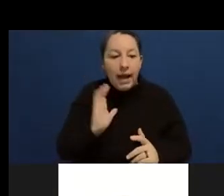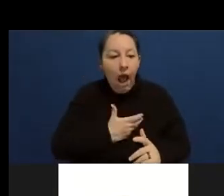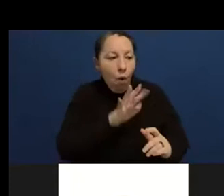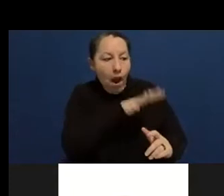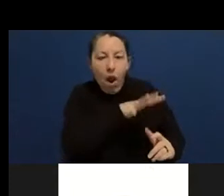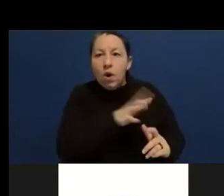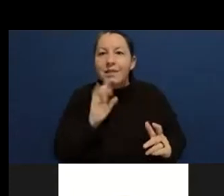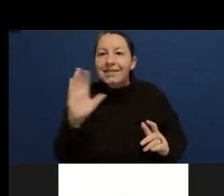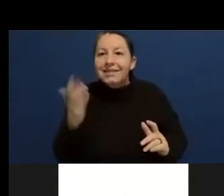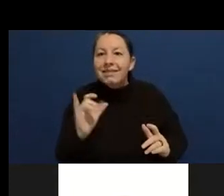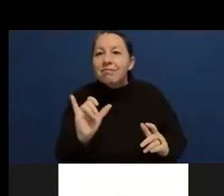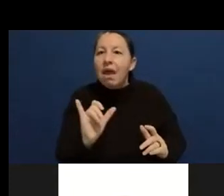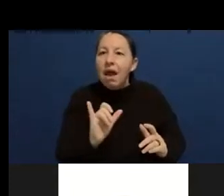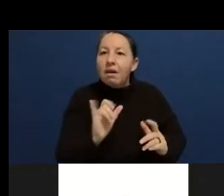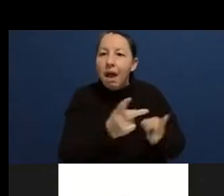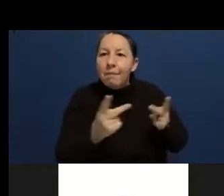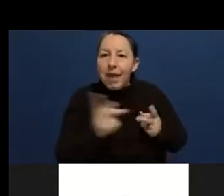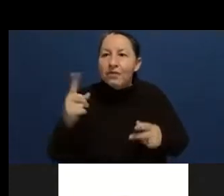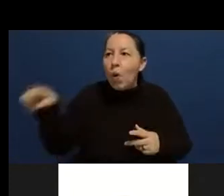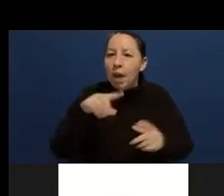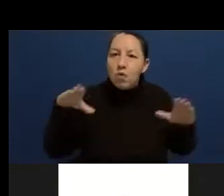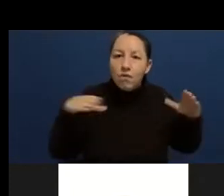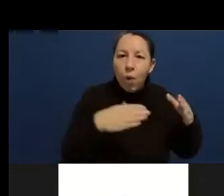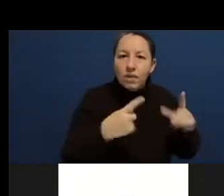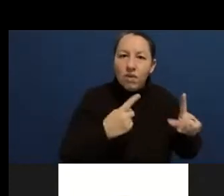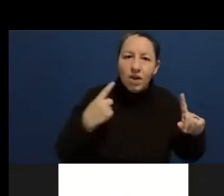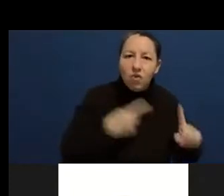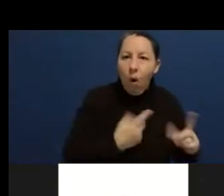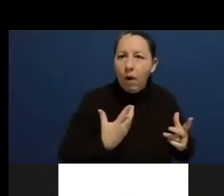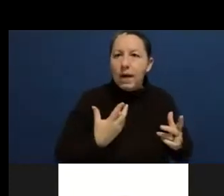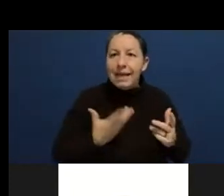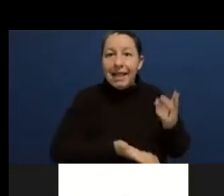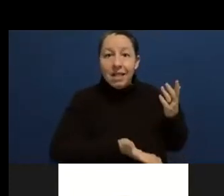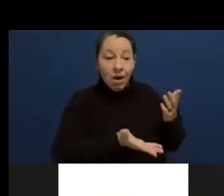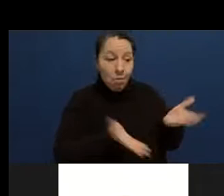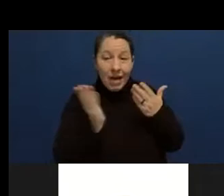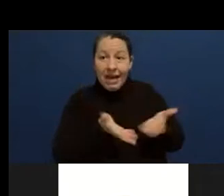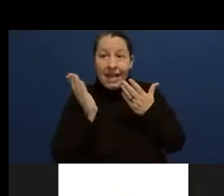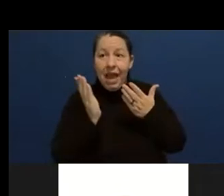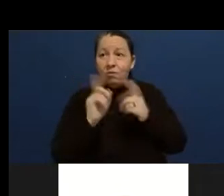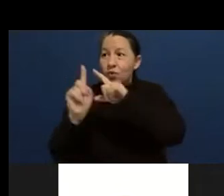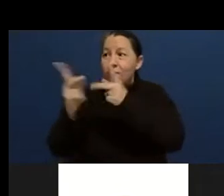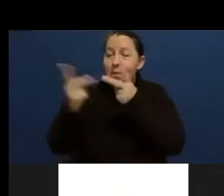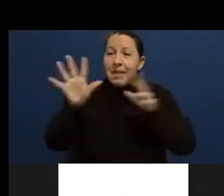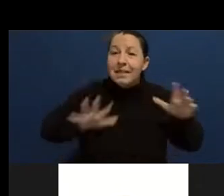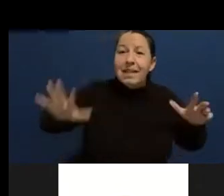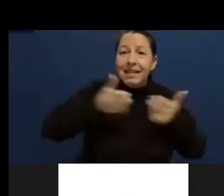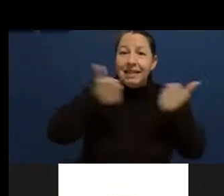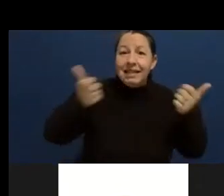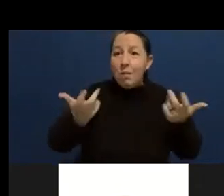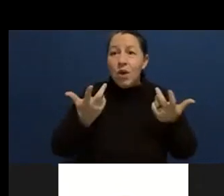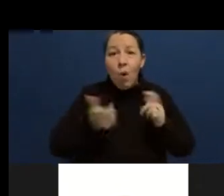taken out of Alaska to different points outside. And when I say outside, I